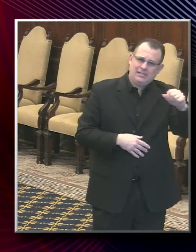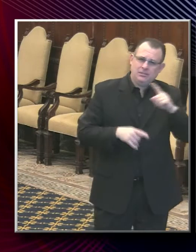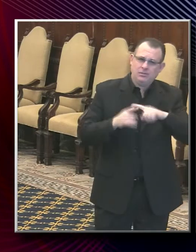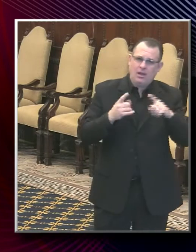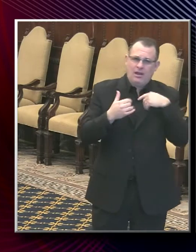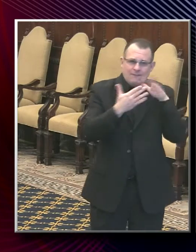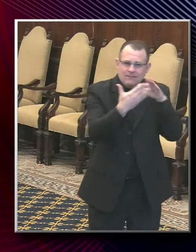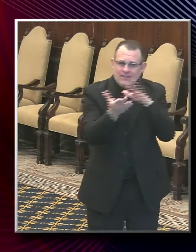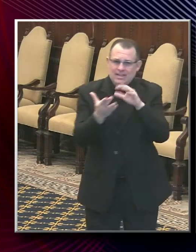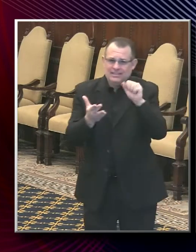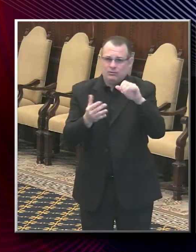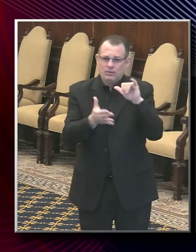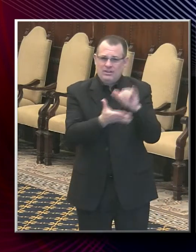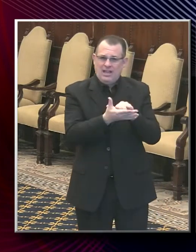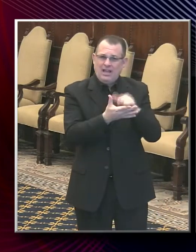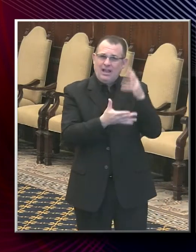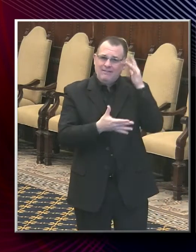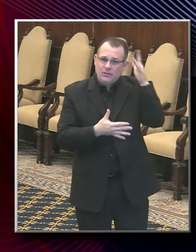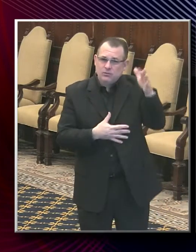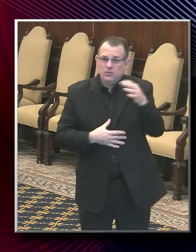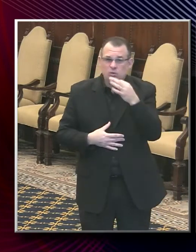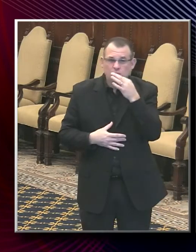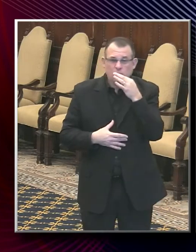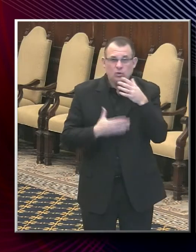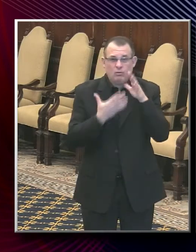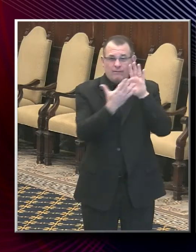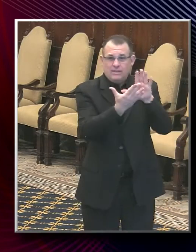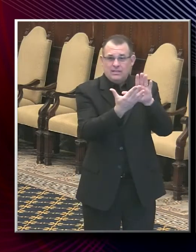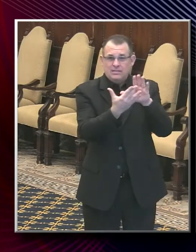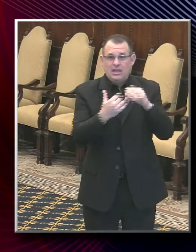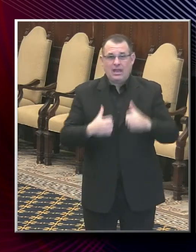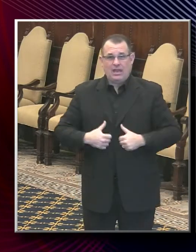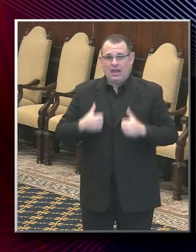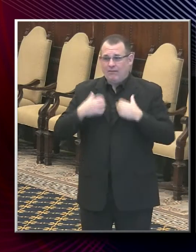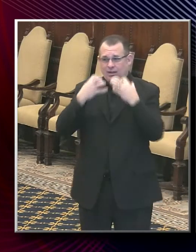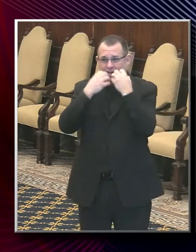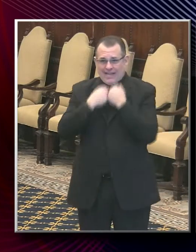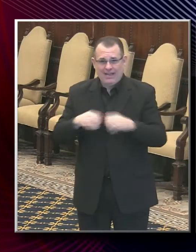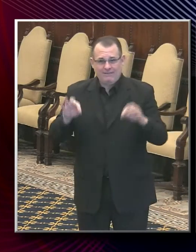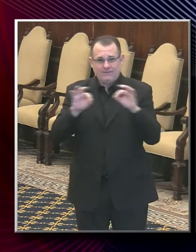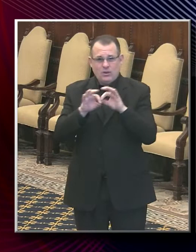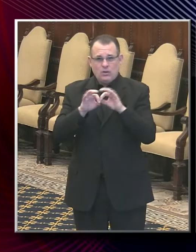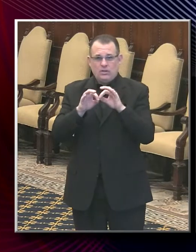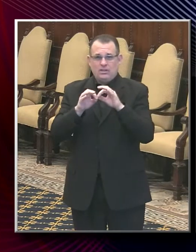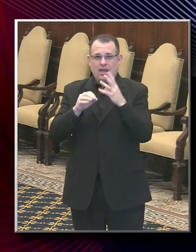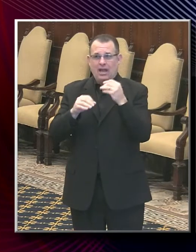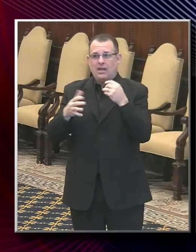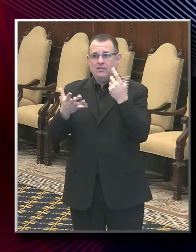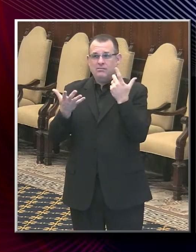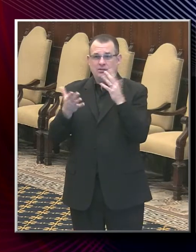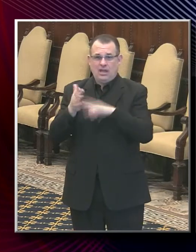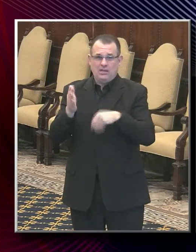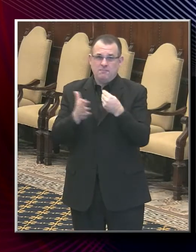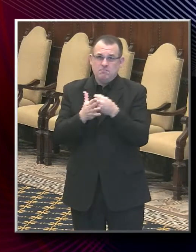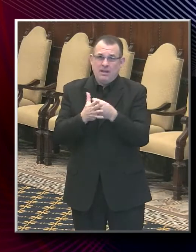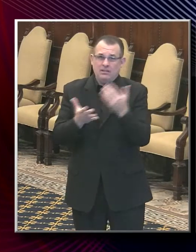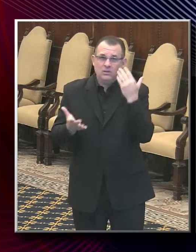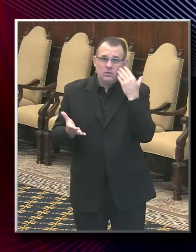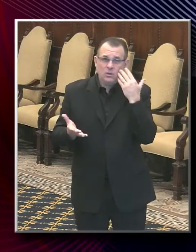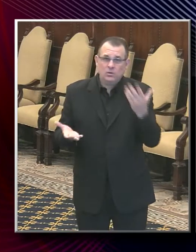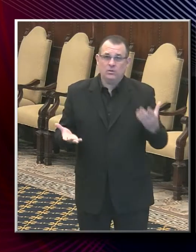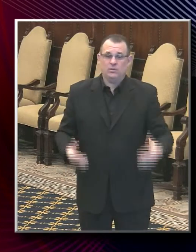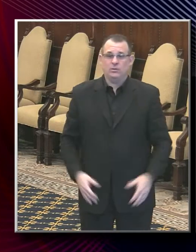time, relatively soon, people's lives are more valuable than the dollar. Thank you. I have one question for Dr.